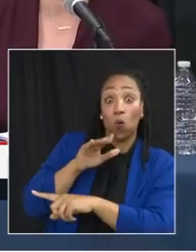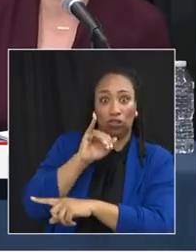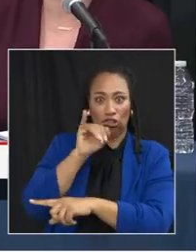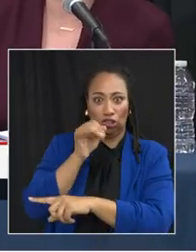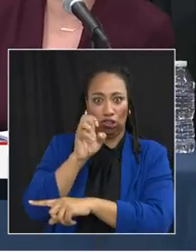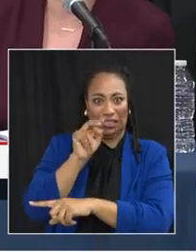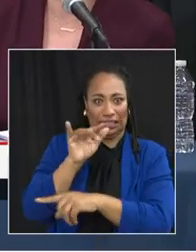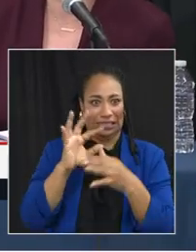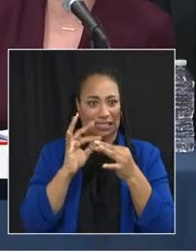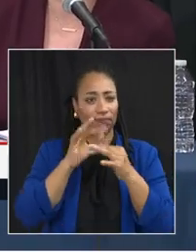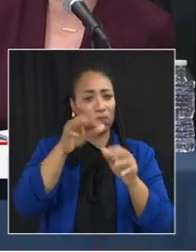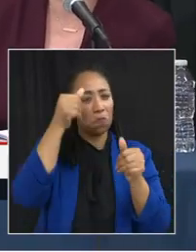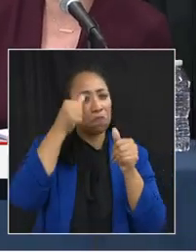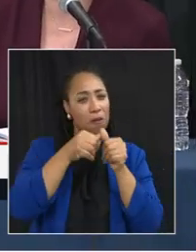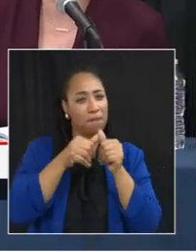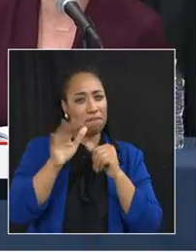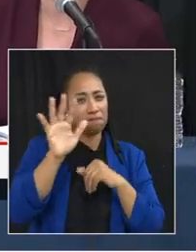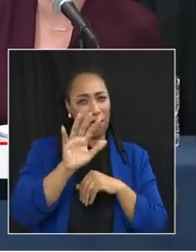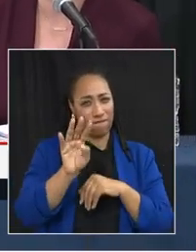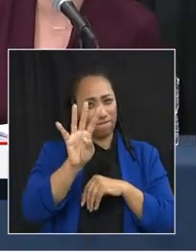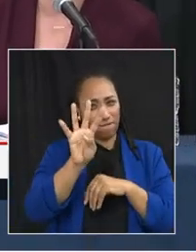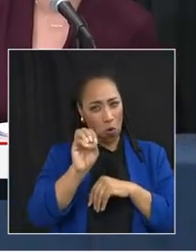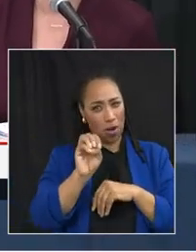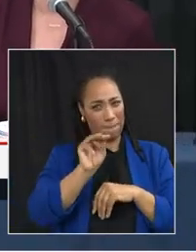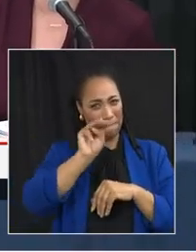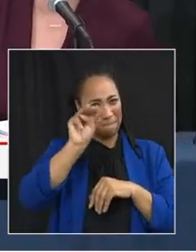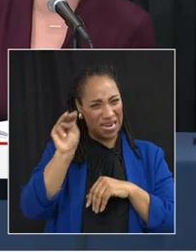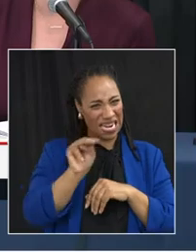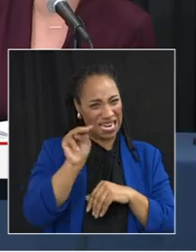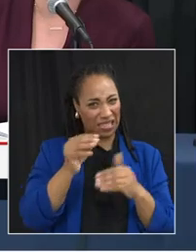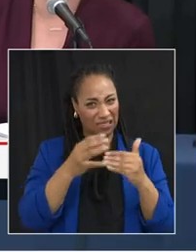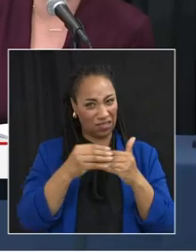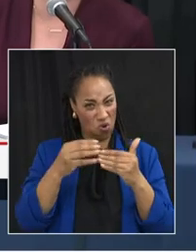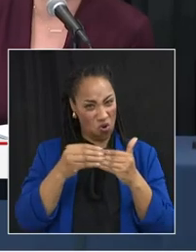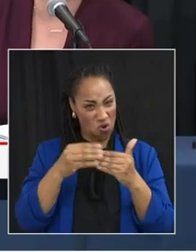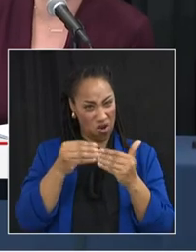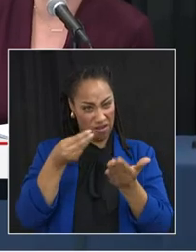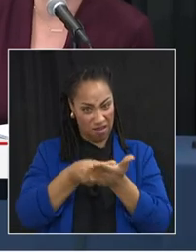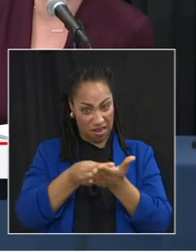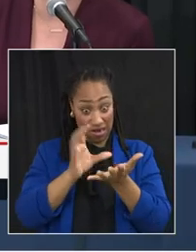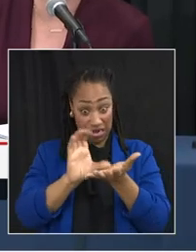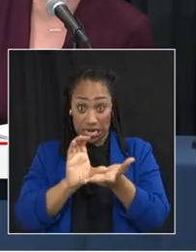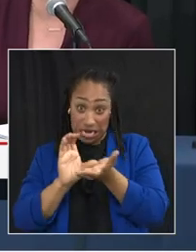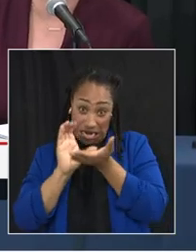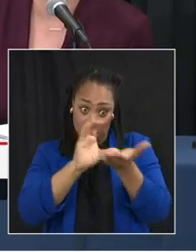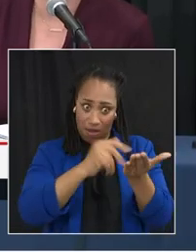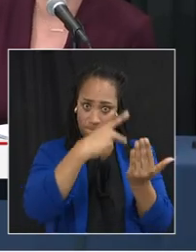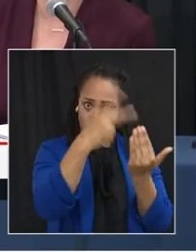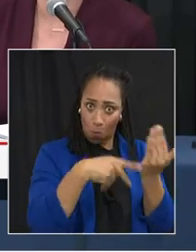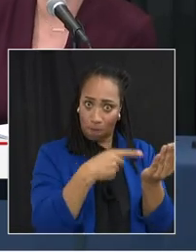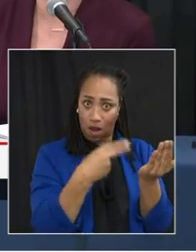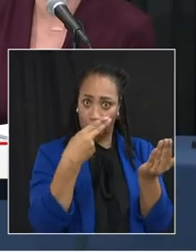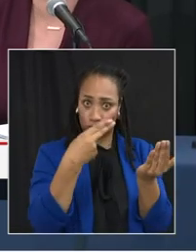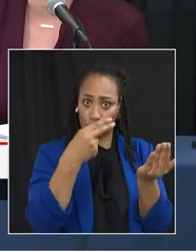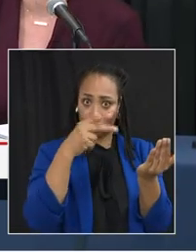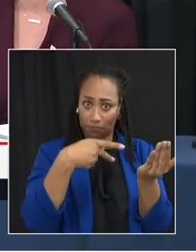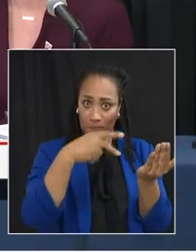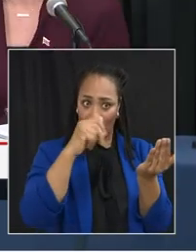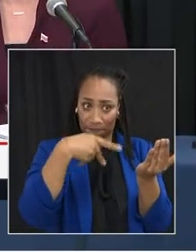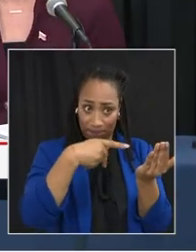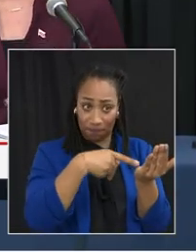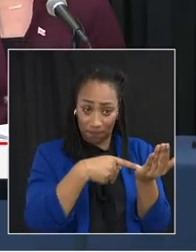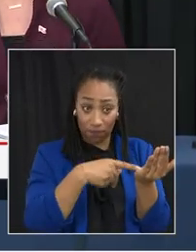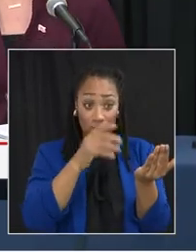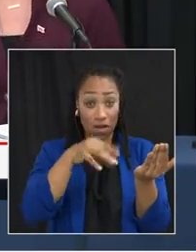$40 million that we could invest in HPAP and about $200 million in rental assistance. So we